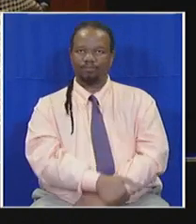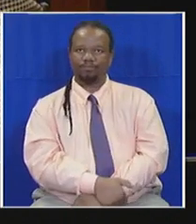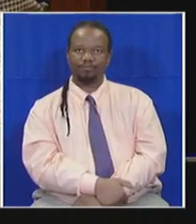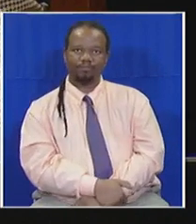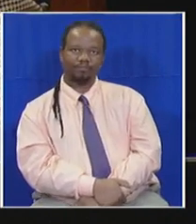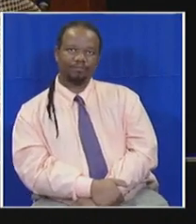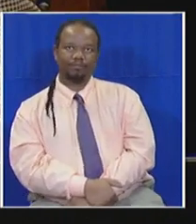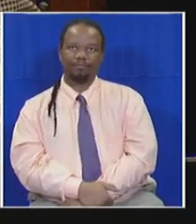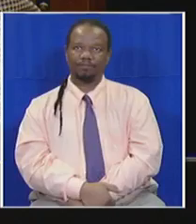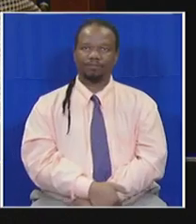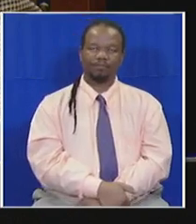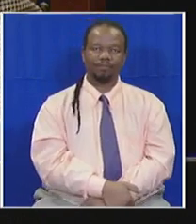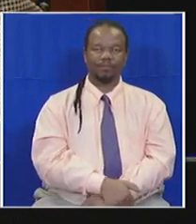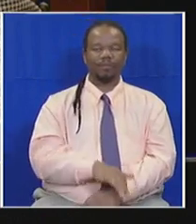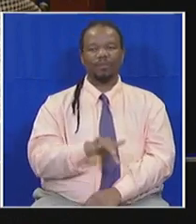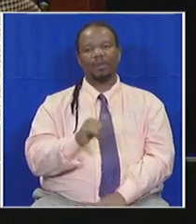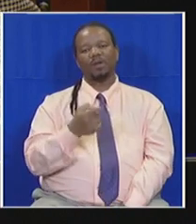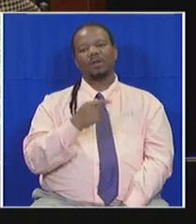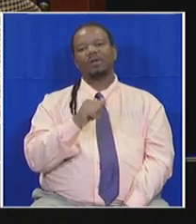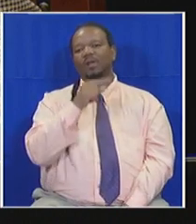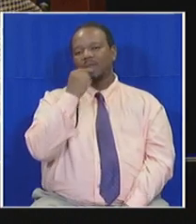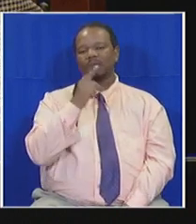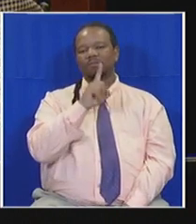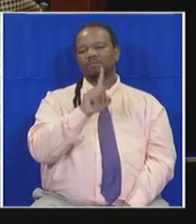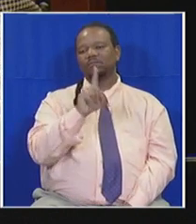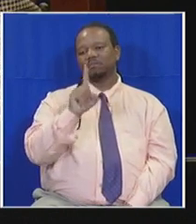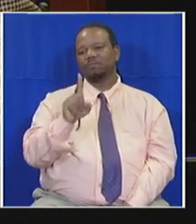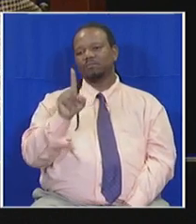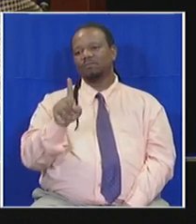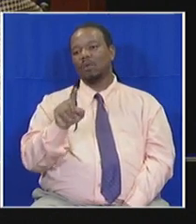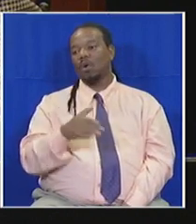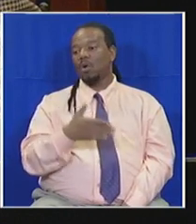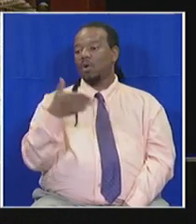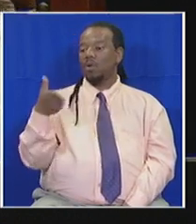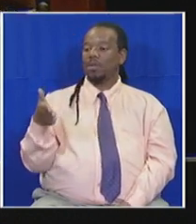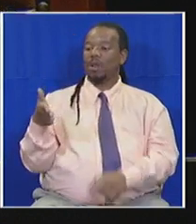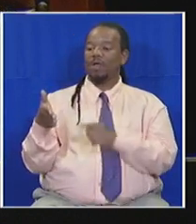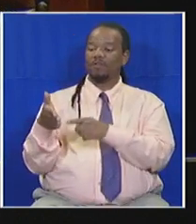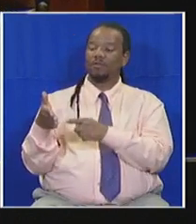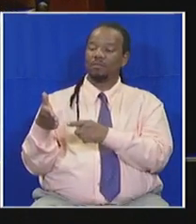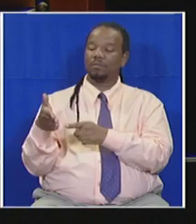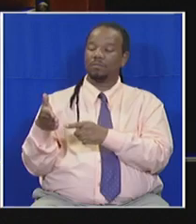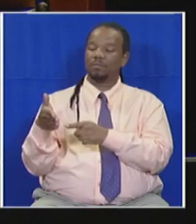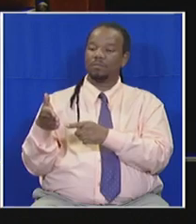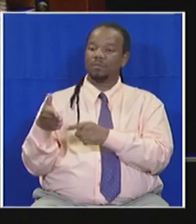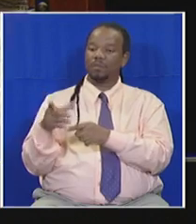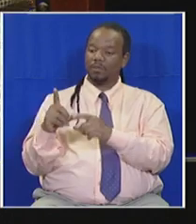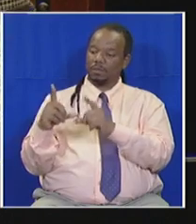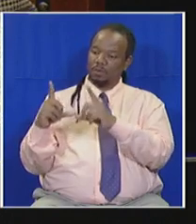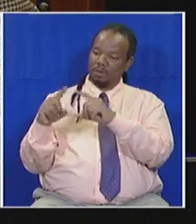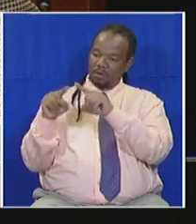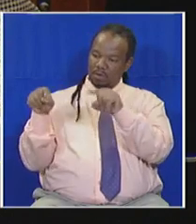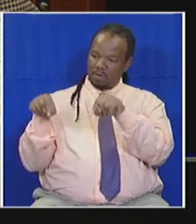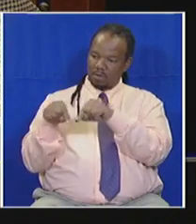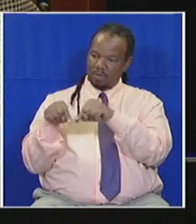The following speakers, then you should just watch the clock on your left so that you don't get surprises. The